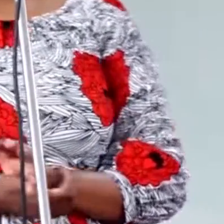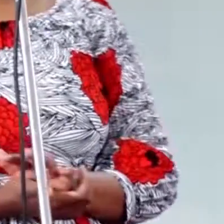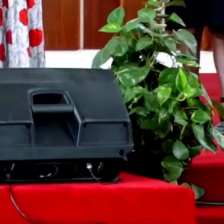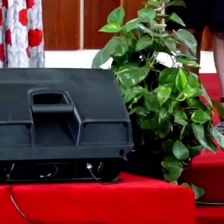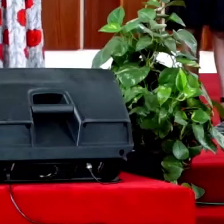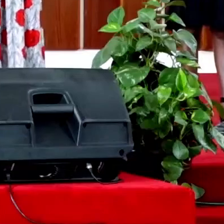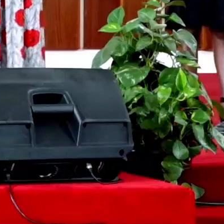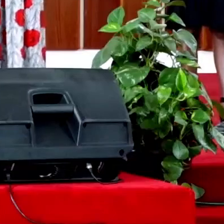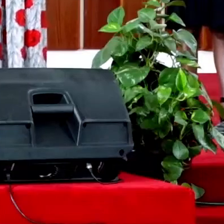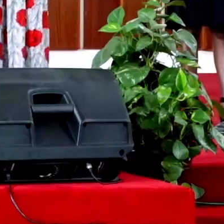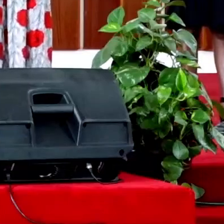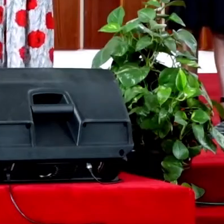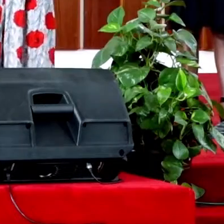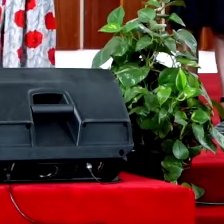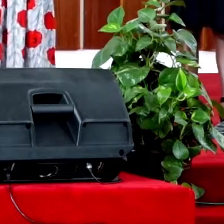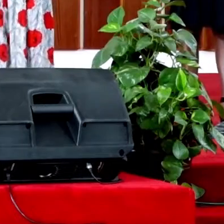together.